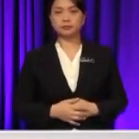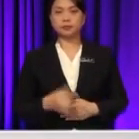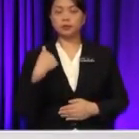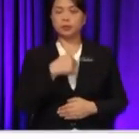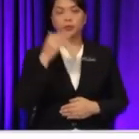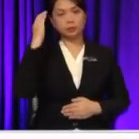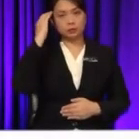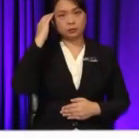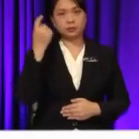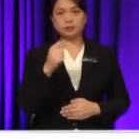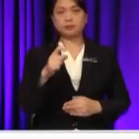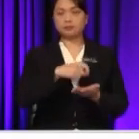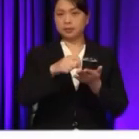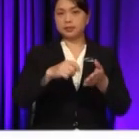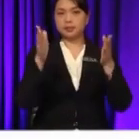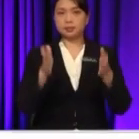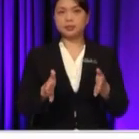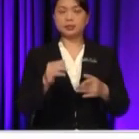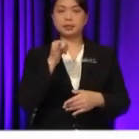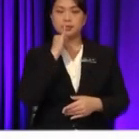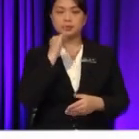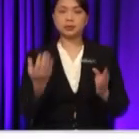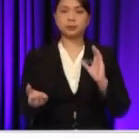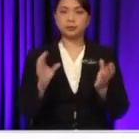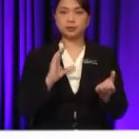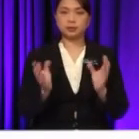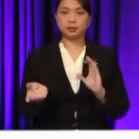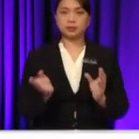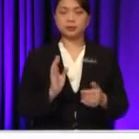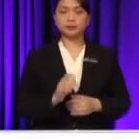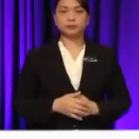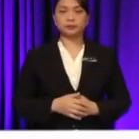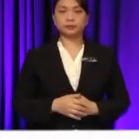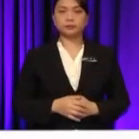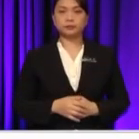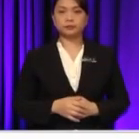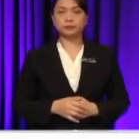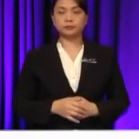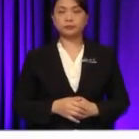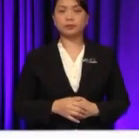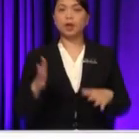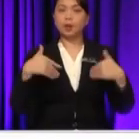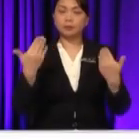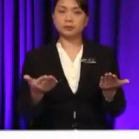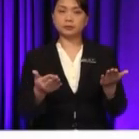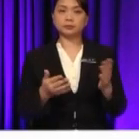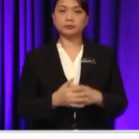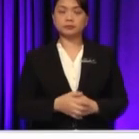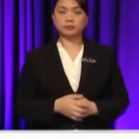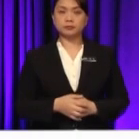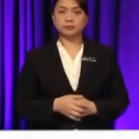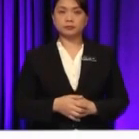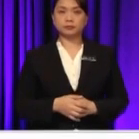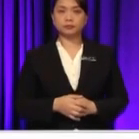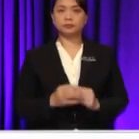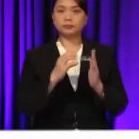here already that the writer is comparing face-to-face conversation with chatting on a computer. Okay, what about the next one? Okay, for the next one, I'm going